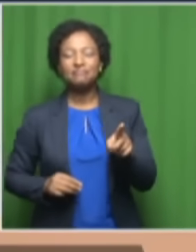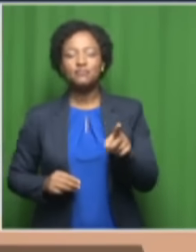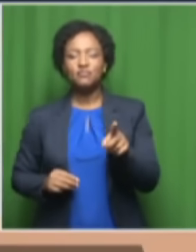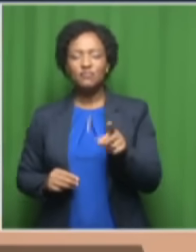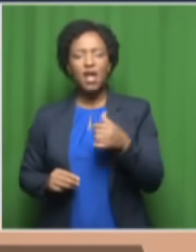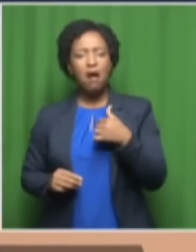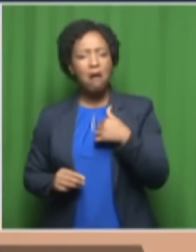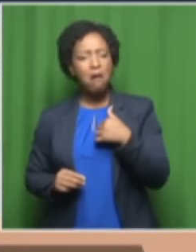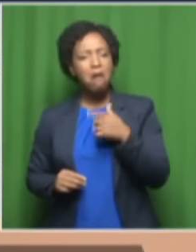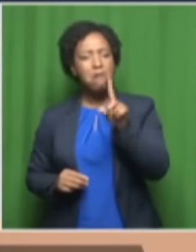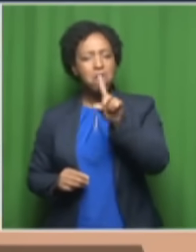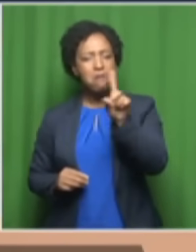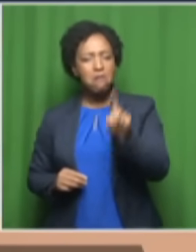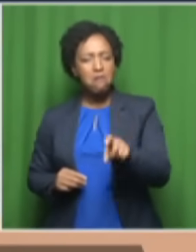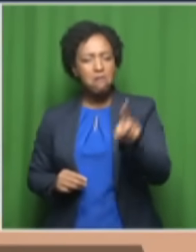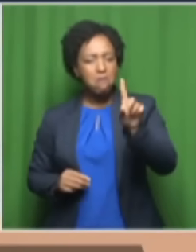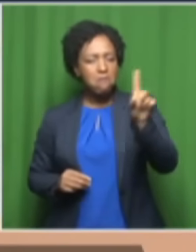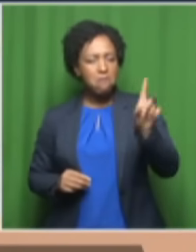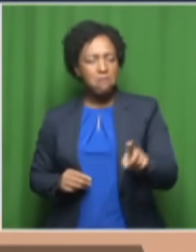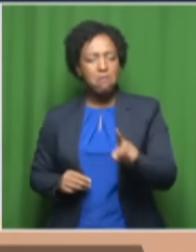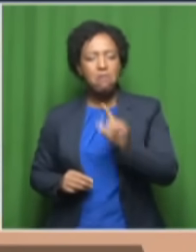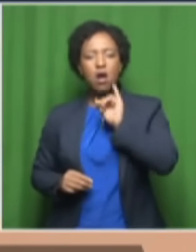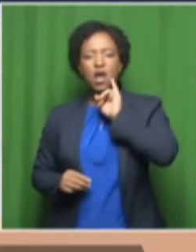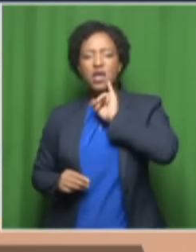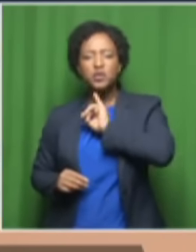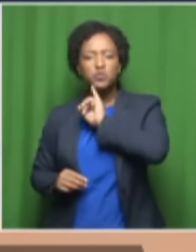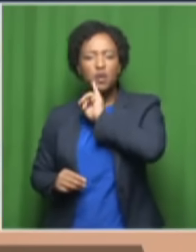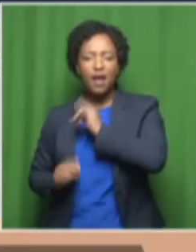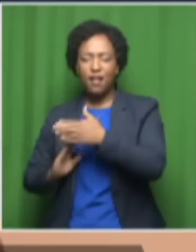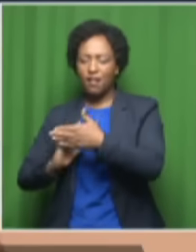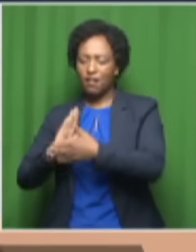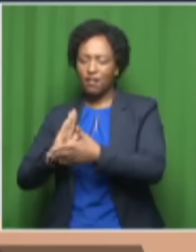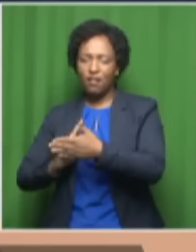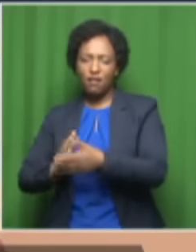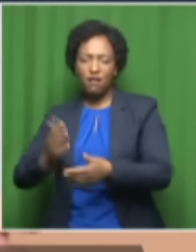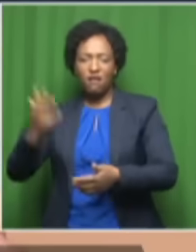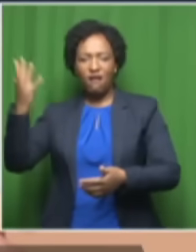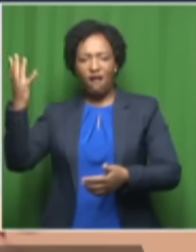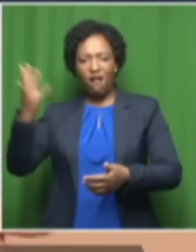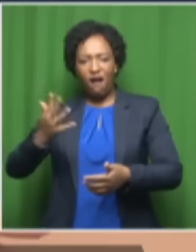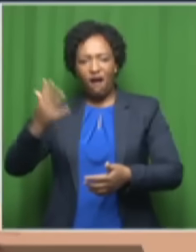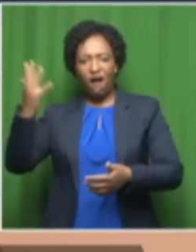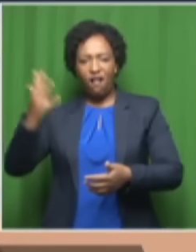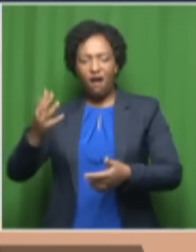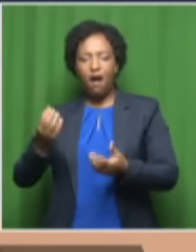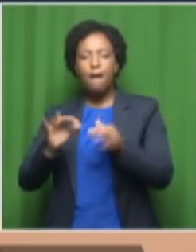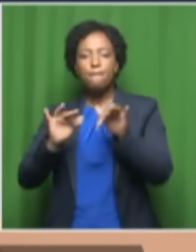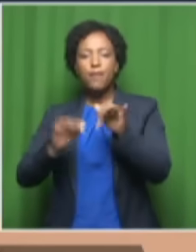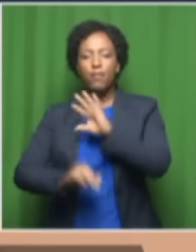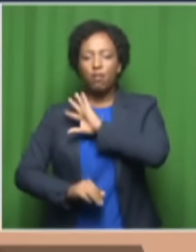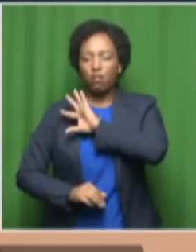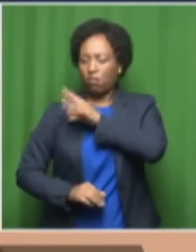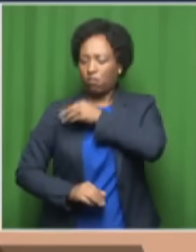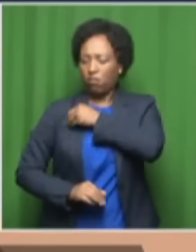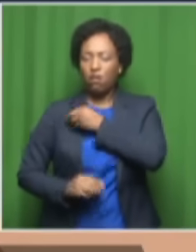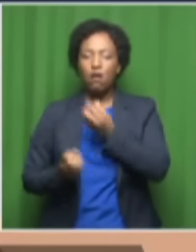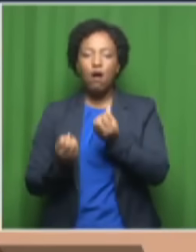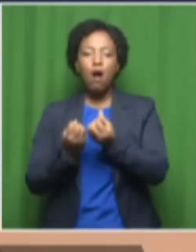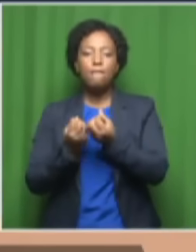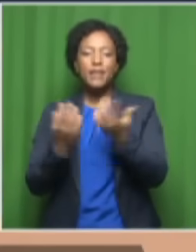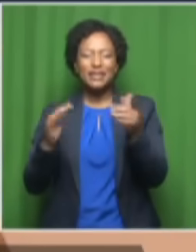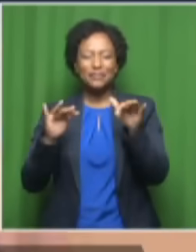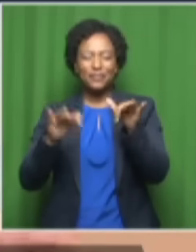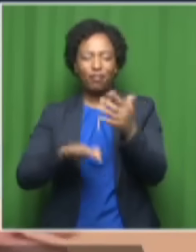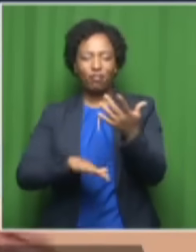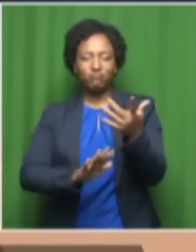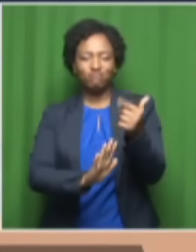marks, and this was on the Israeli side, that a lot of what we're hearing are numbers coming from the Palestinians as to the number of people